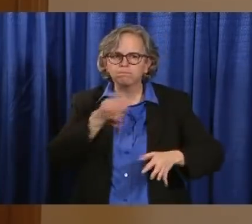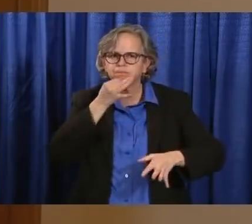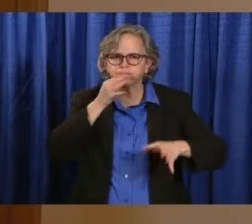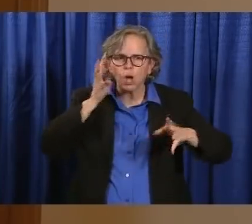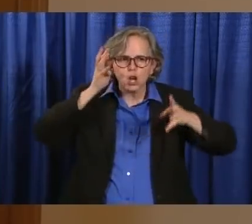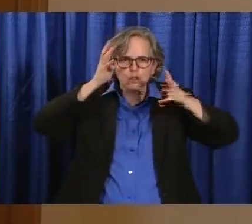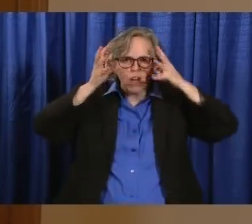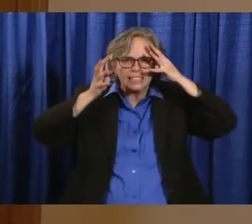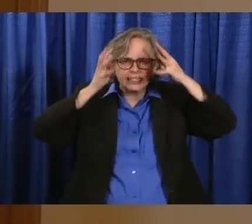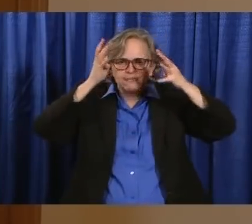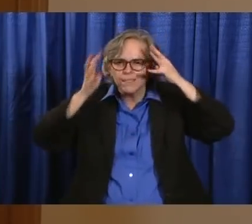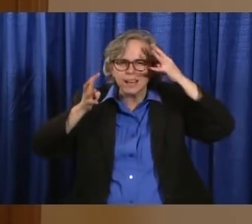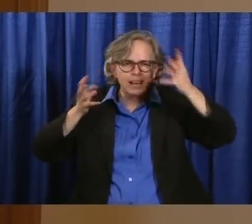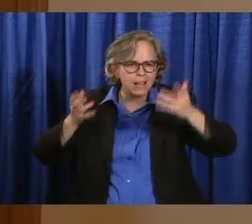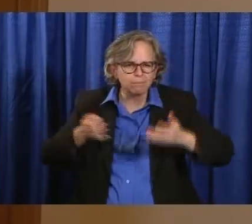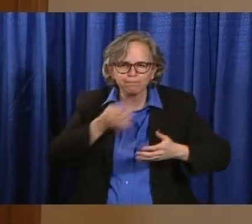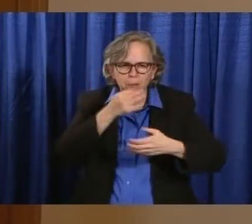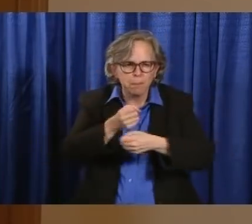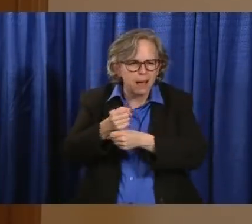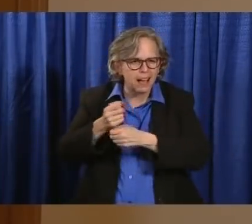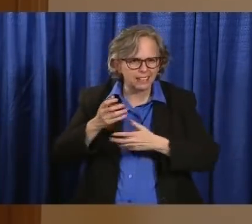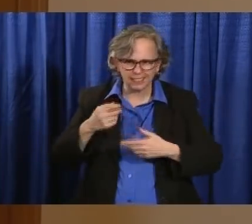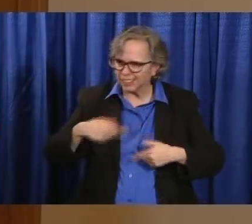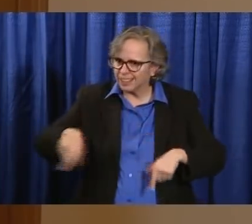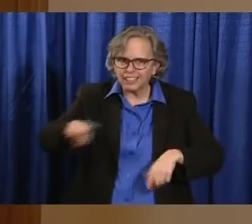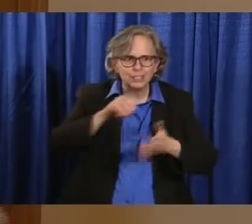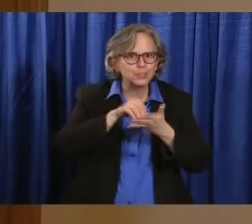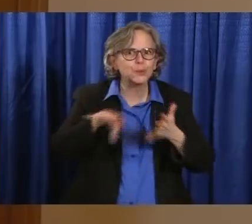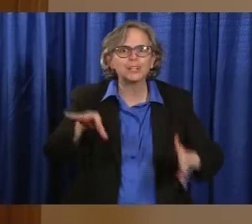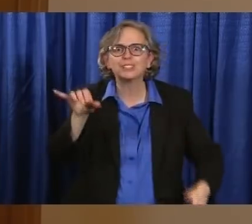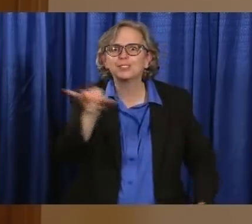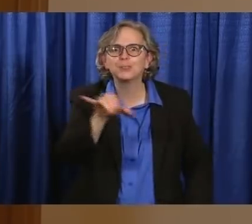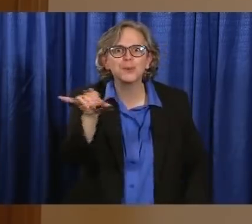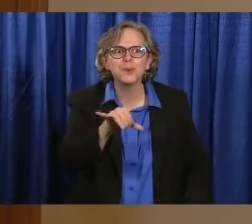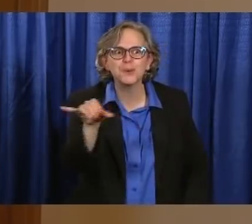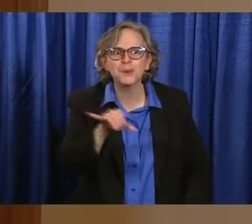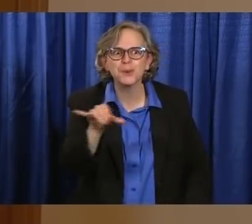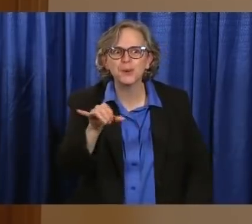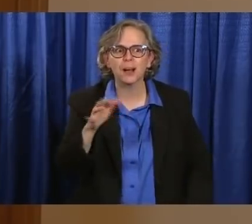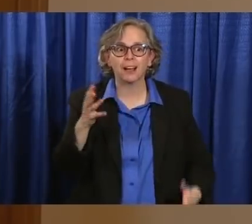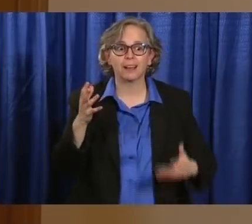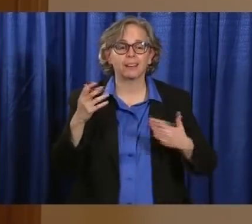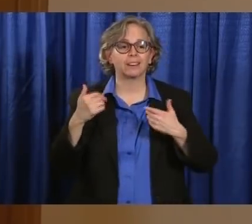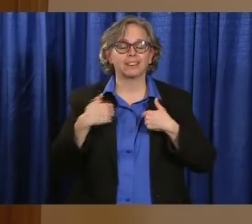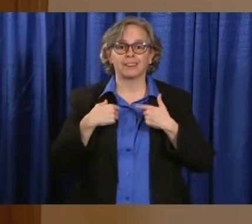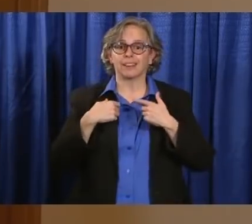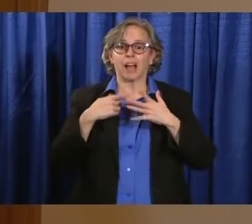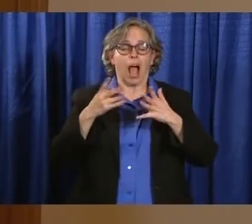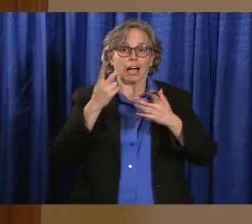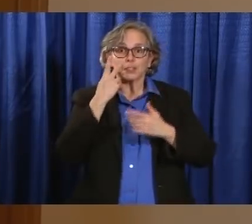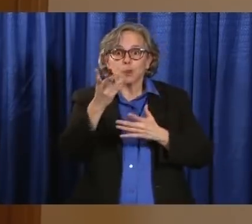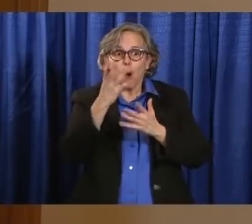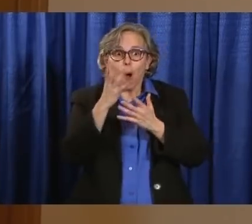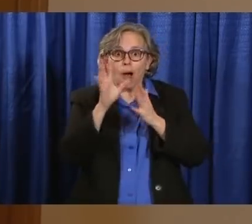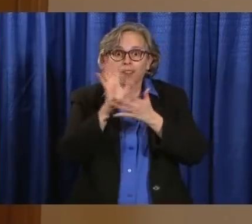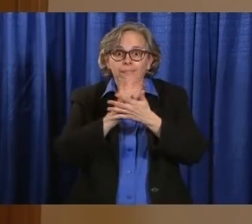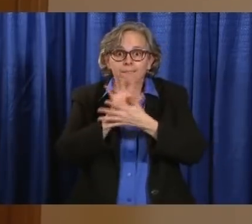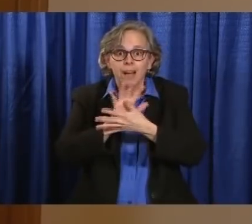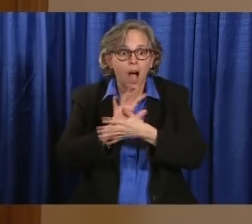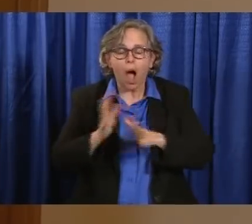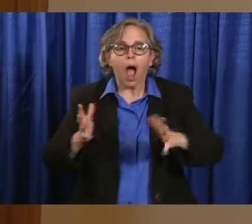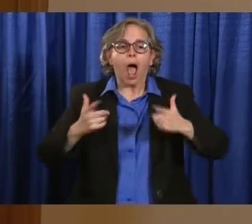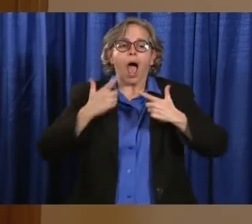too. He is making these videos that had me rolling when I watched one of them today, but they were